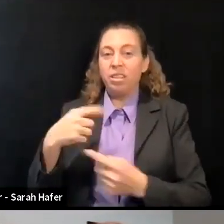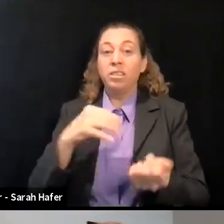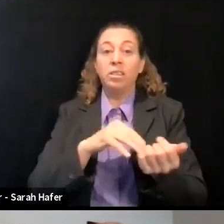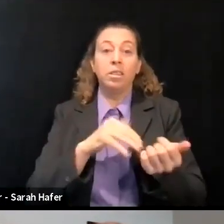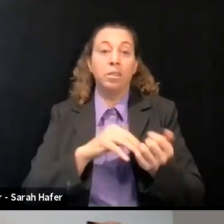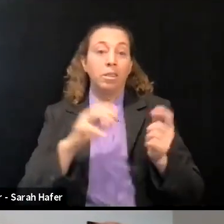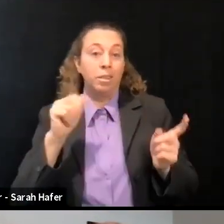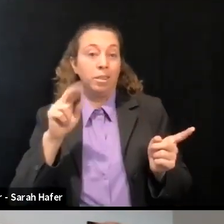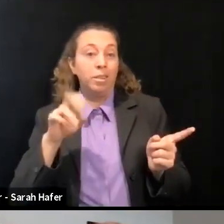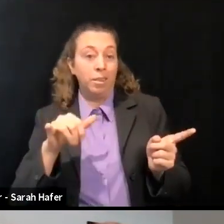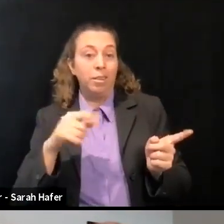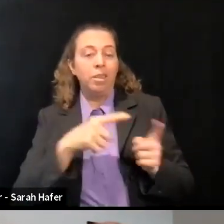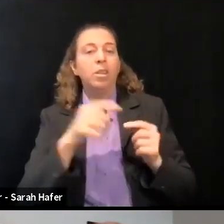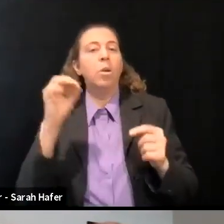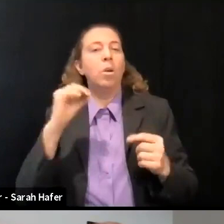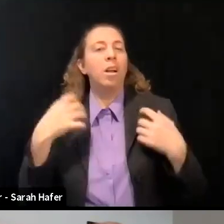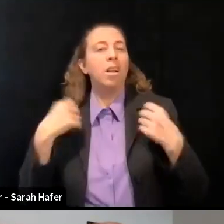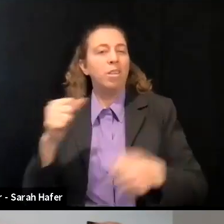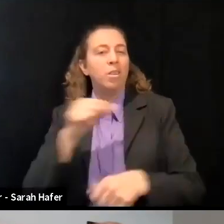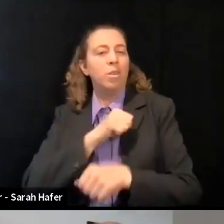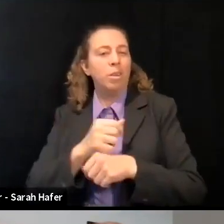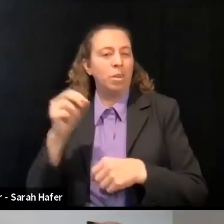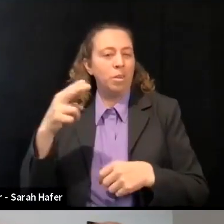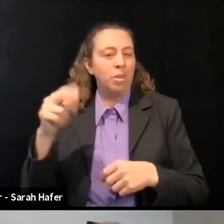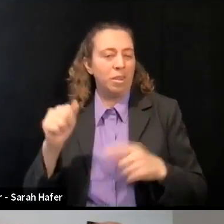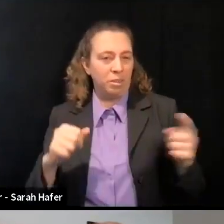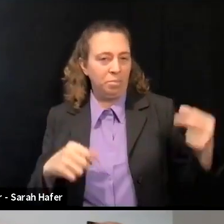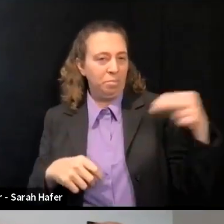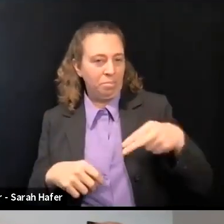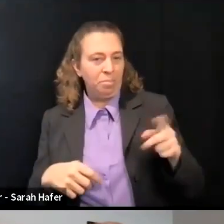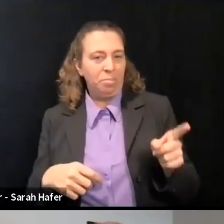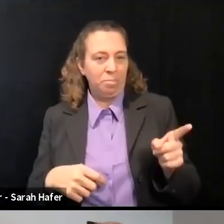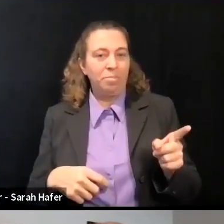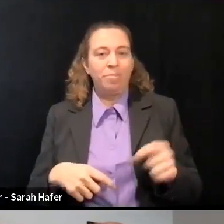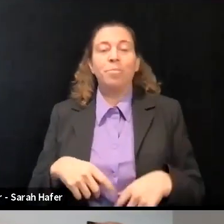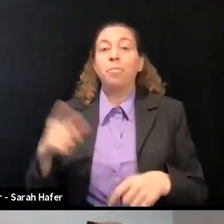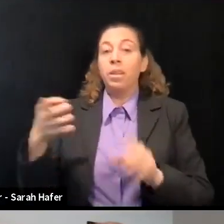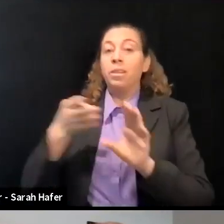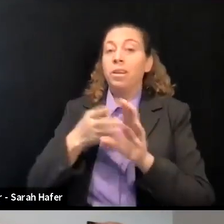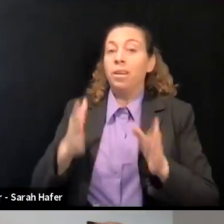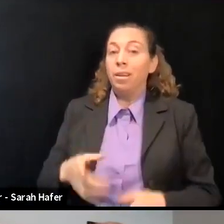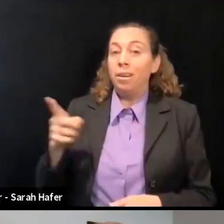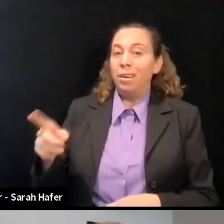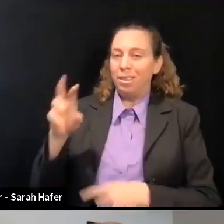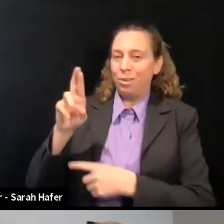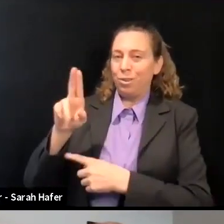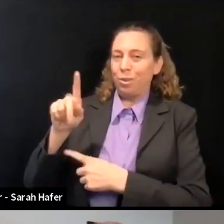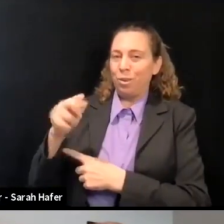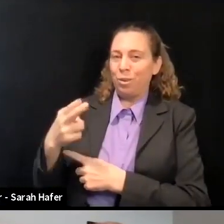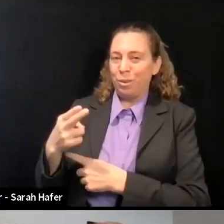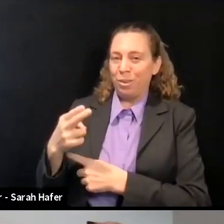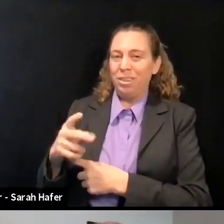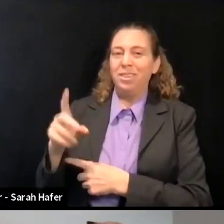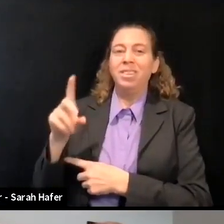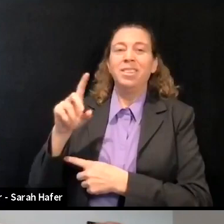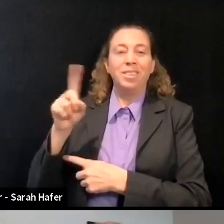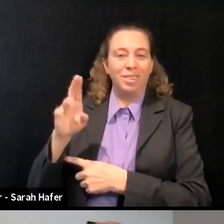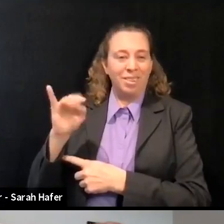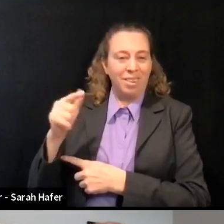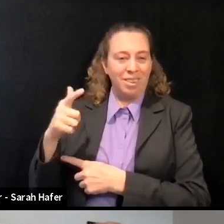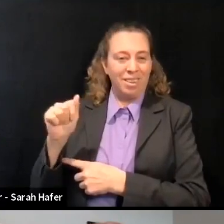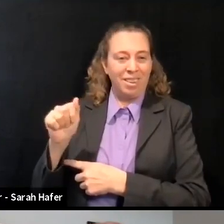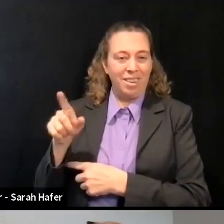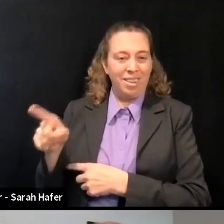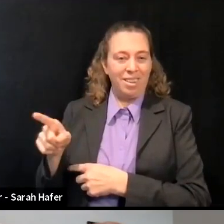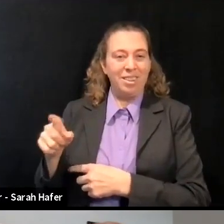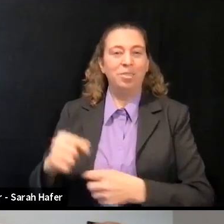adolescent psychiatrist. Today, we will be joined by Dr. Ruth, Zúñiga, a clinical and community psychologist, as well as professor at Pacific